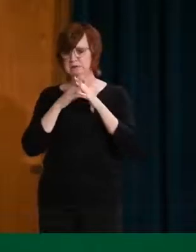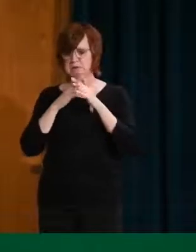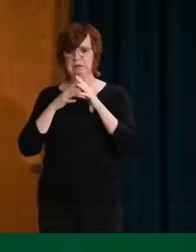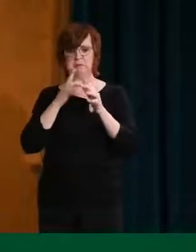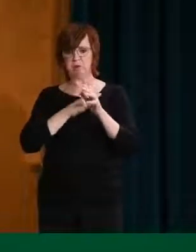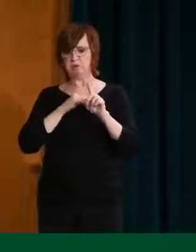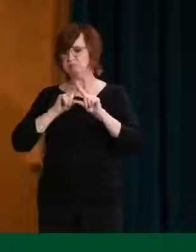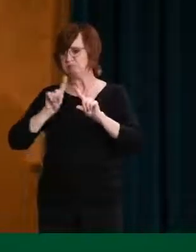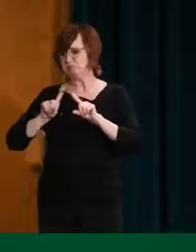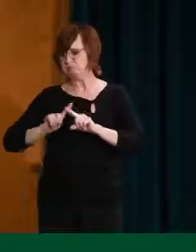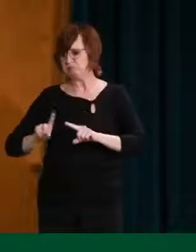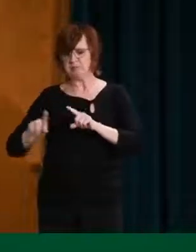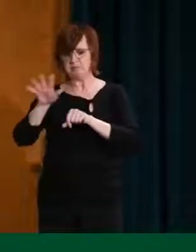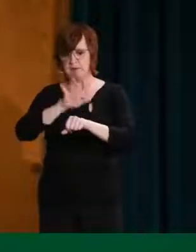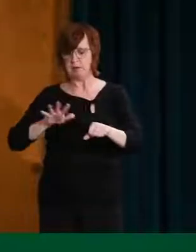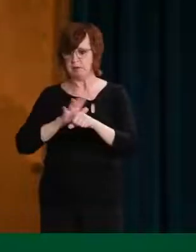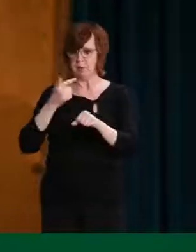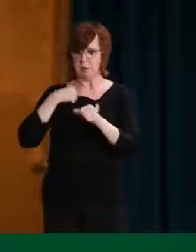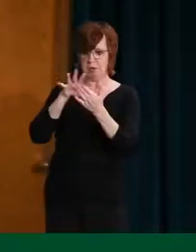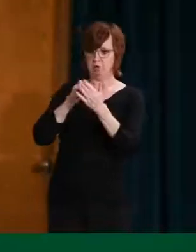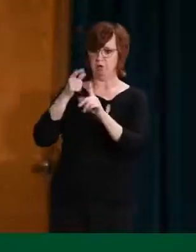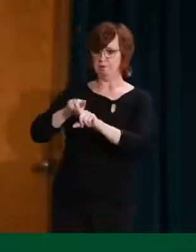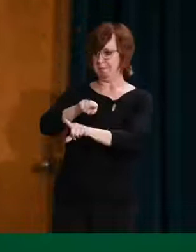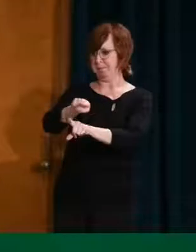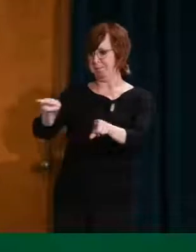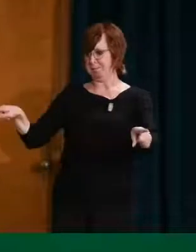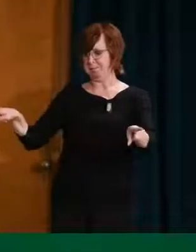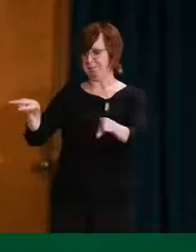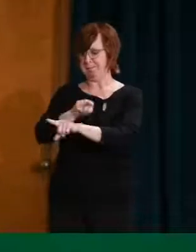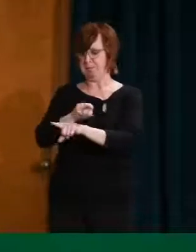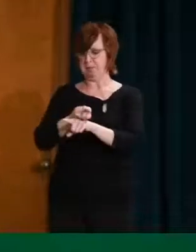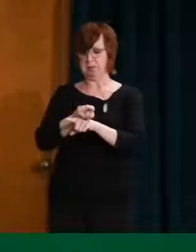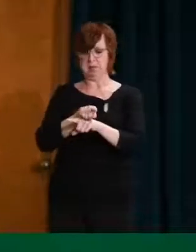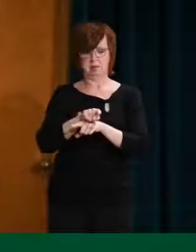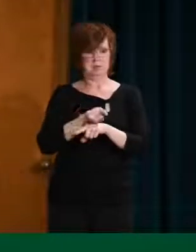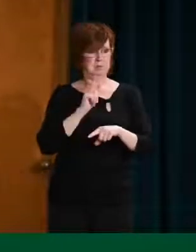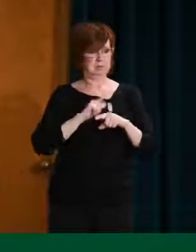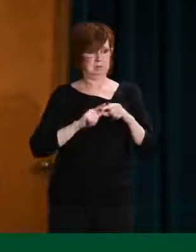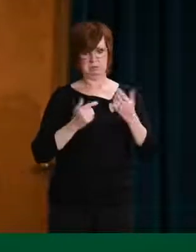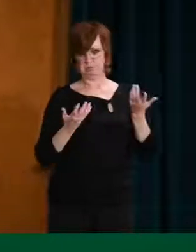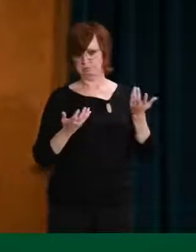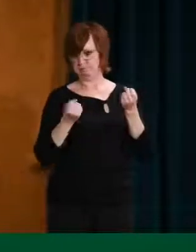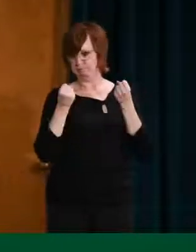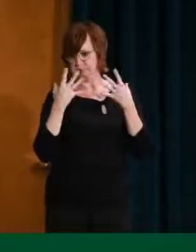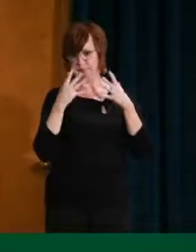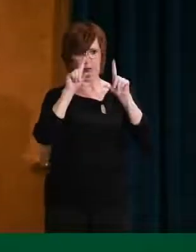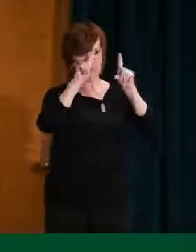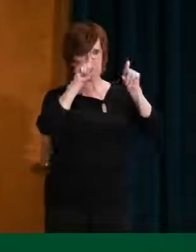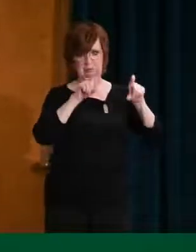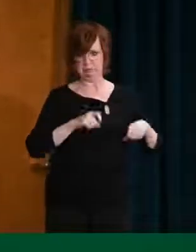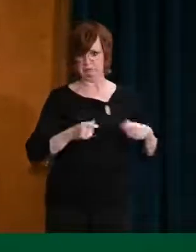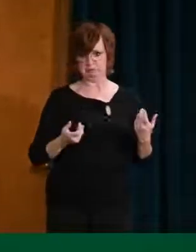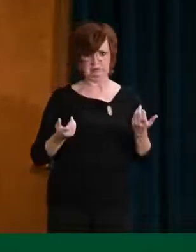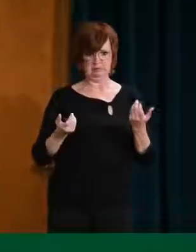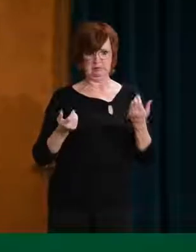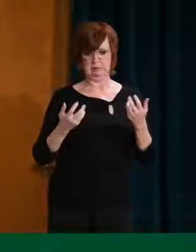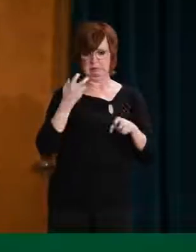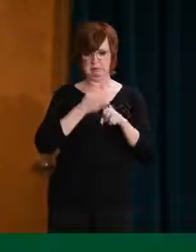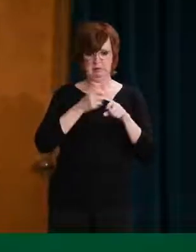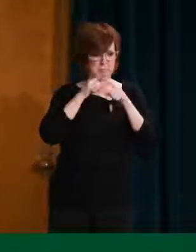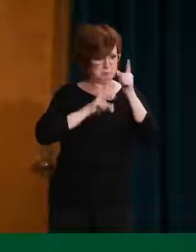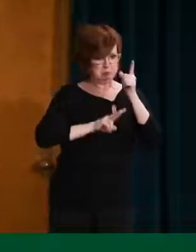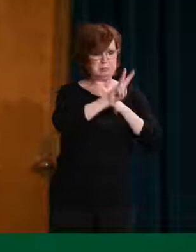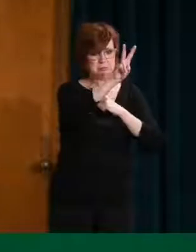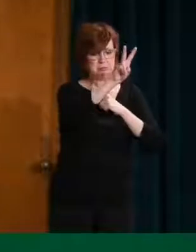modeling. And that is why it's so difficult for us to do modeling and to predict cases with any degree of certainty. So I expect that we will see a